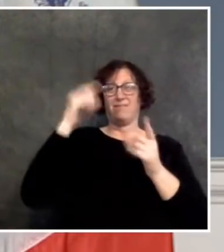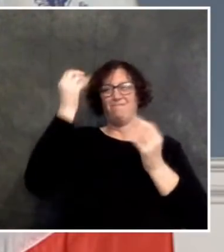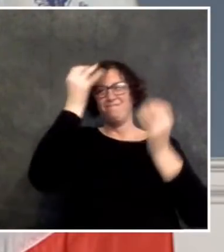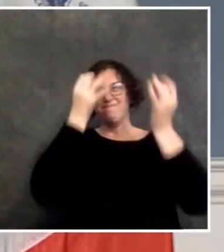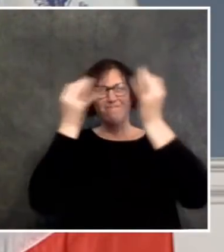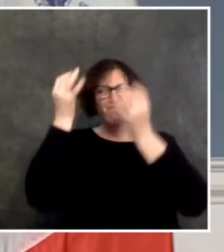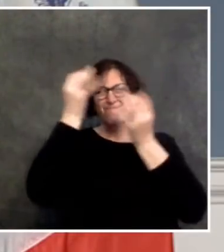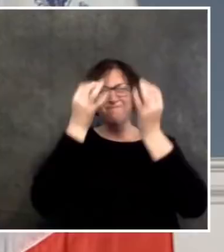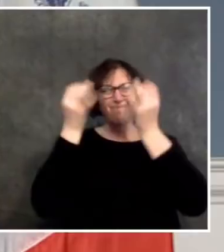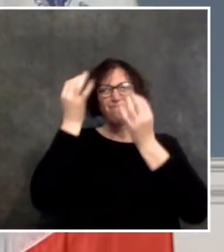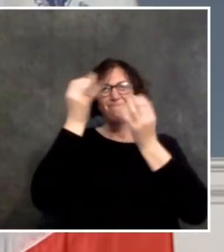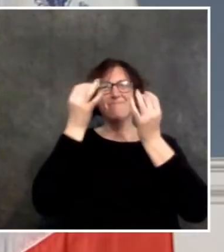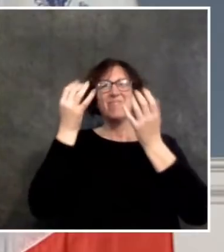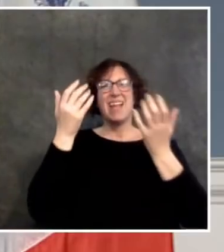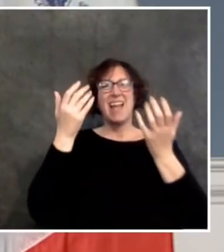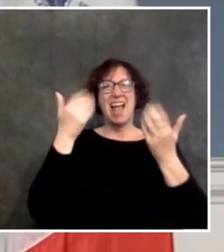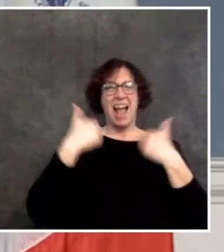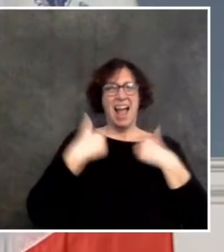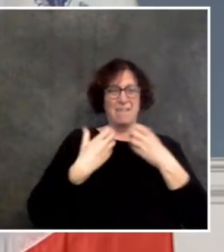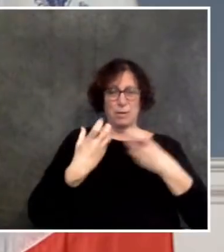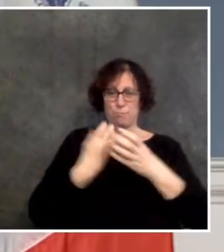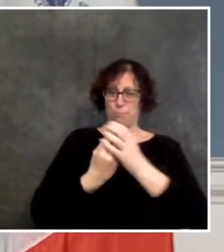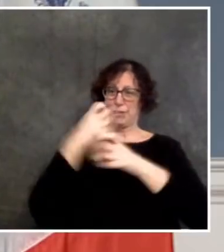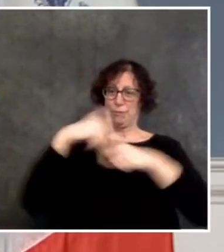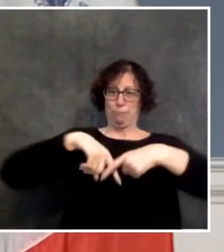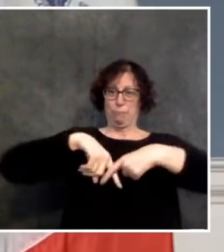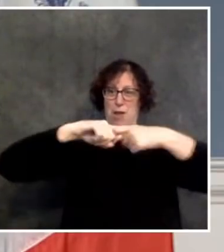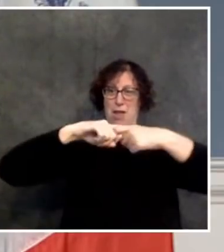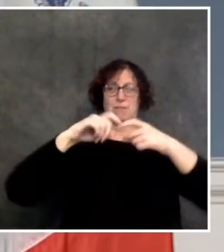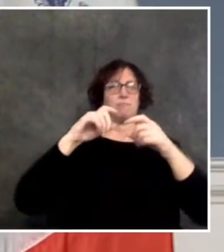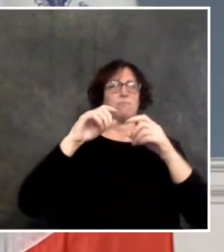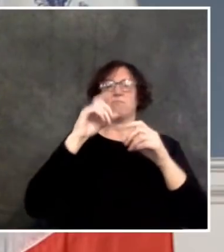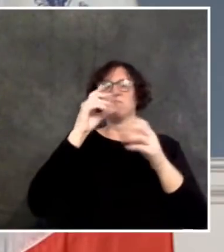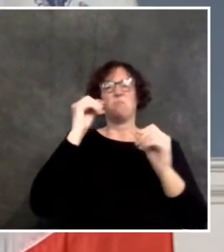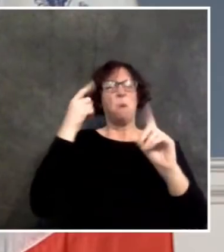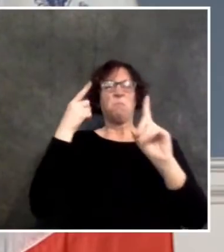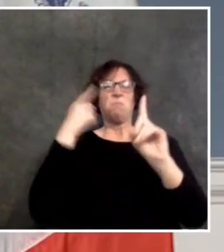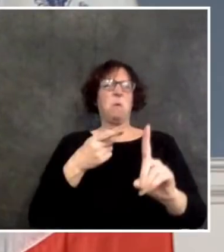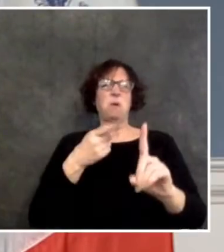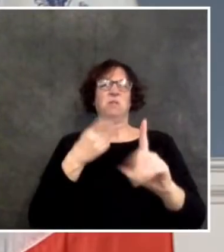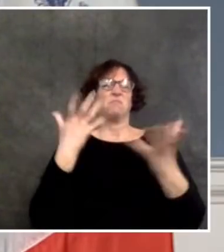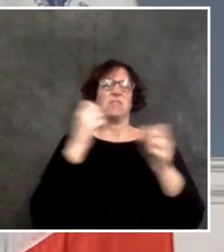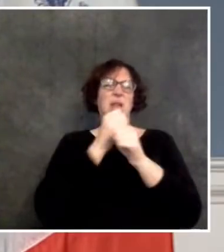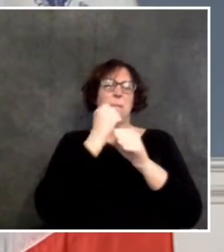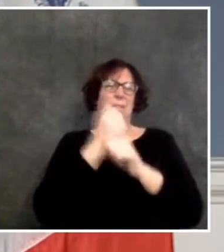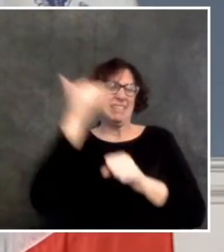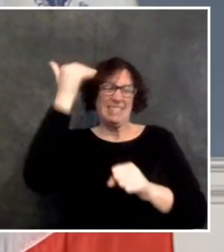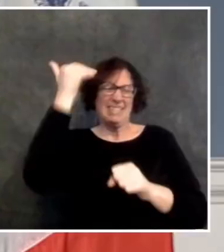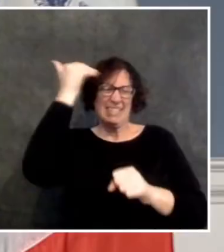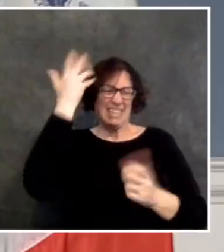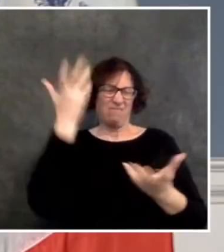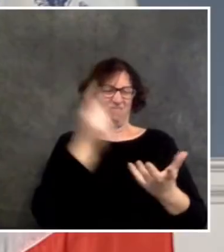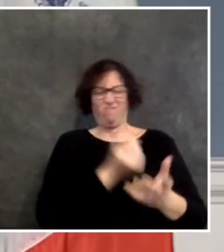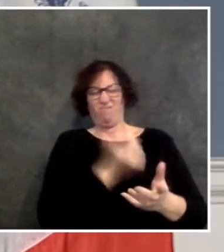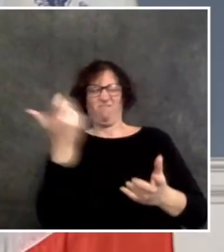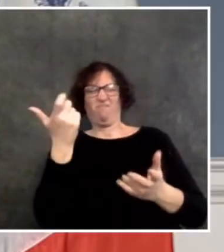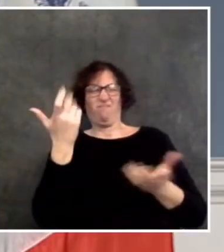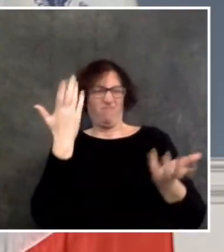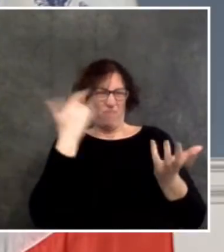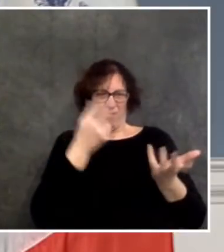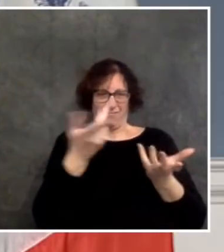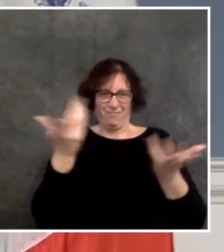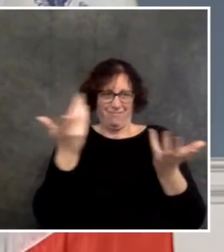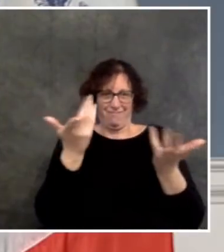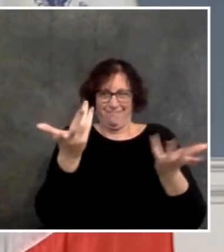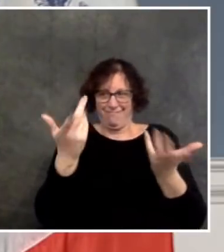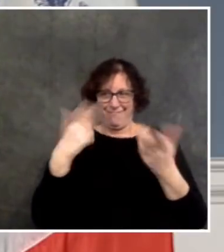a very, very different environment. There are obviously, crucial religious considerations. If you're